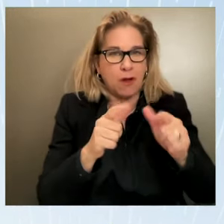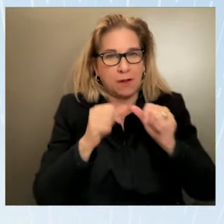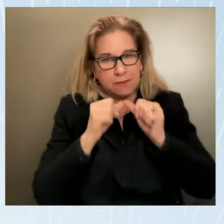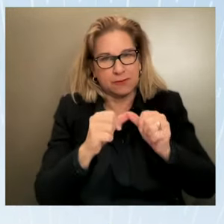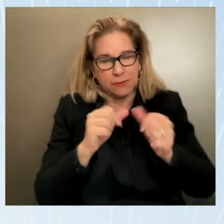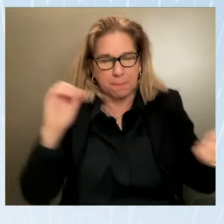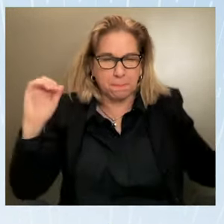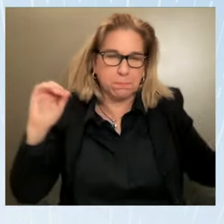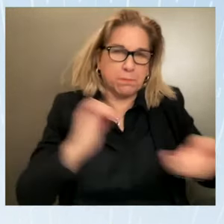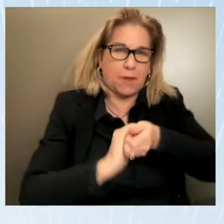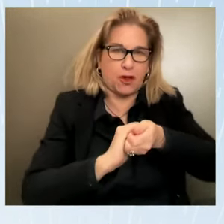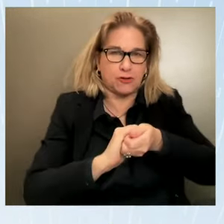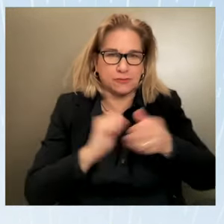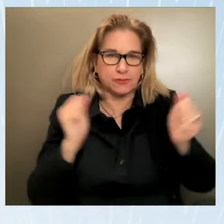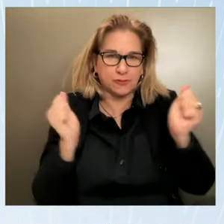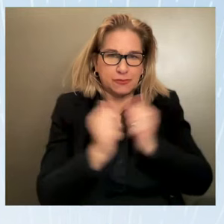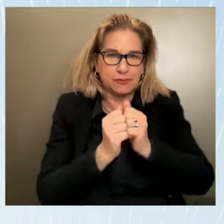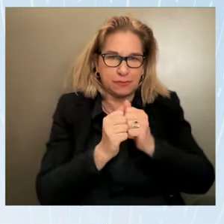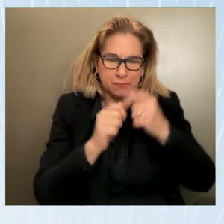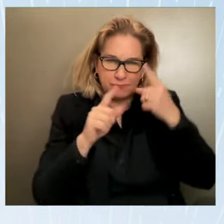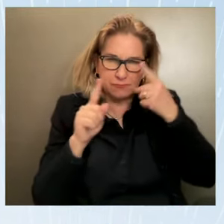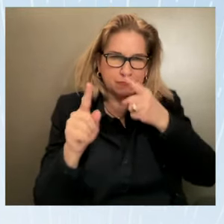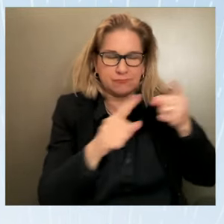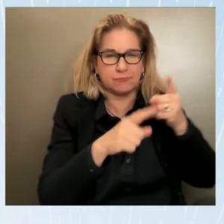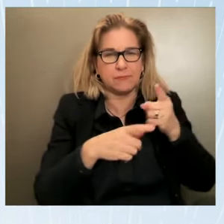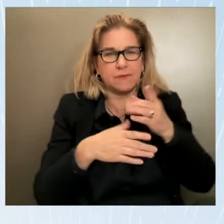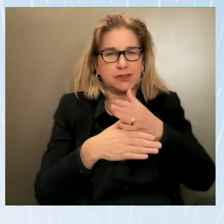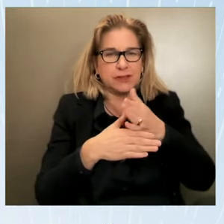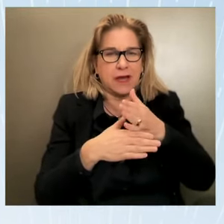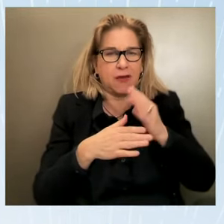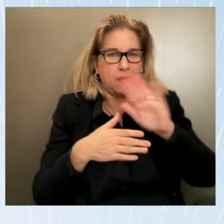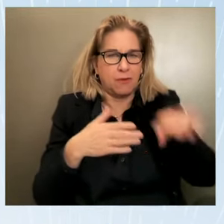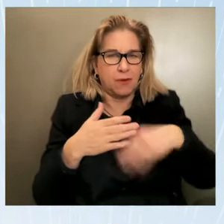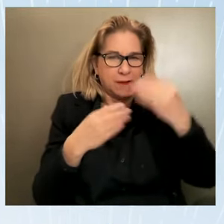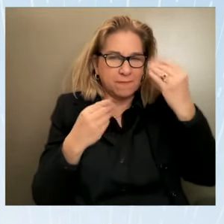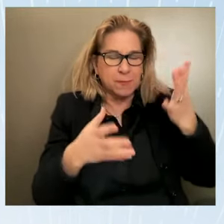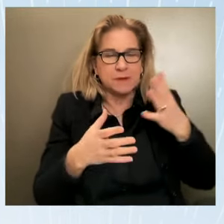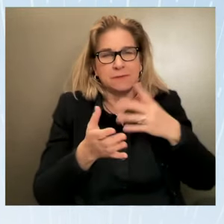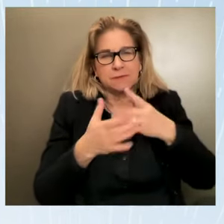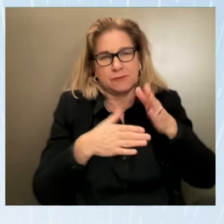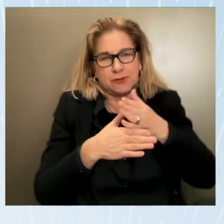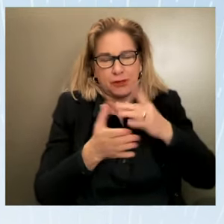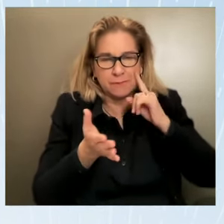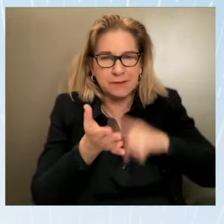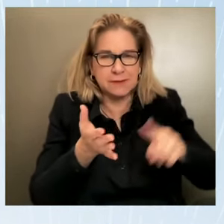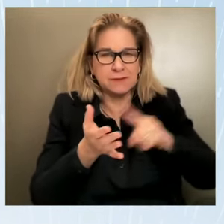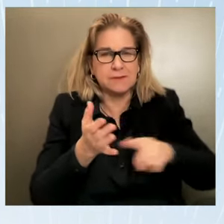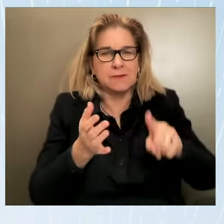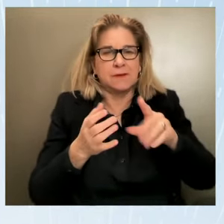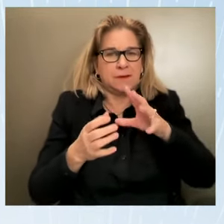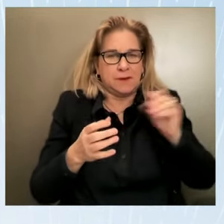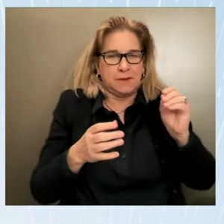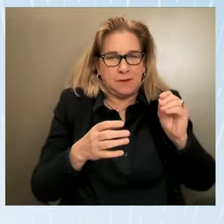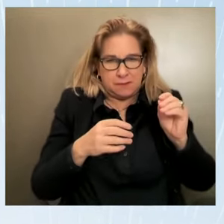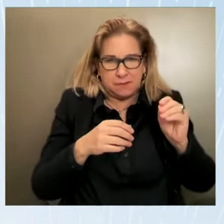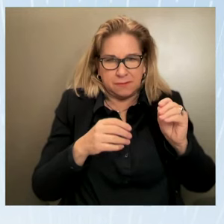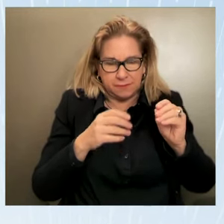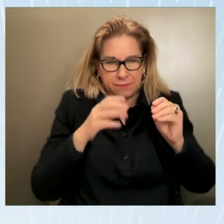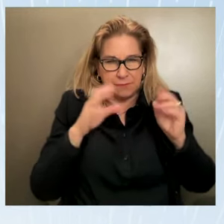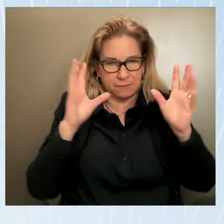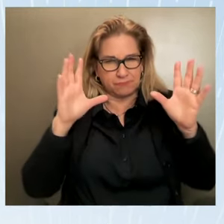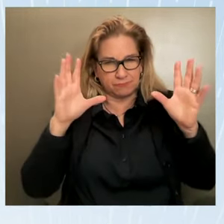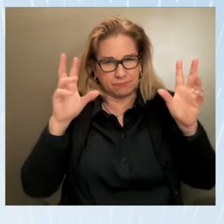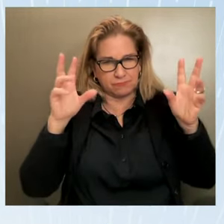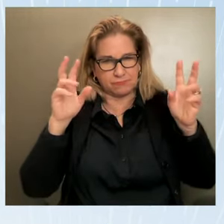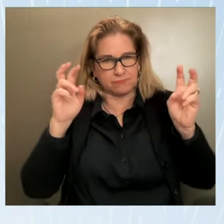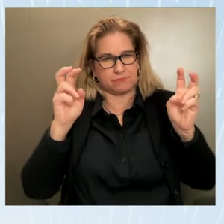to combat these crimes, focusing not just on dismantling these criminal enterprises that perpetuate these crimes through